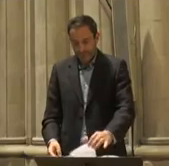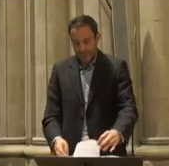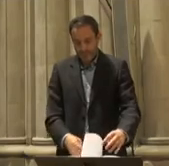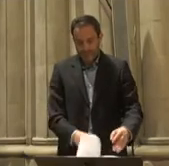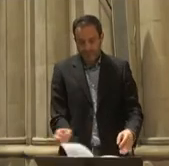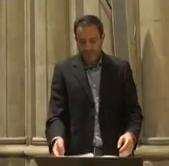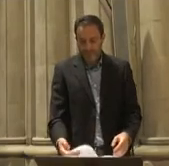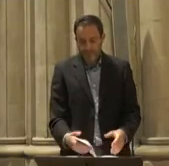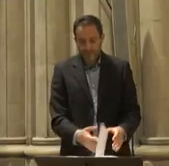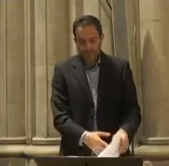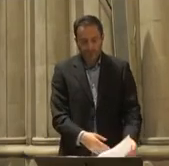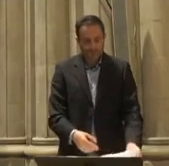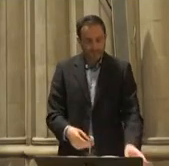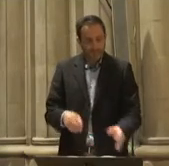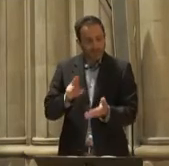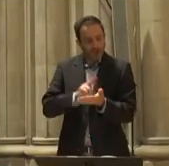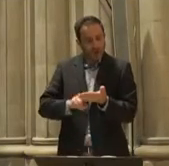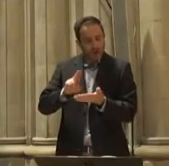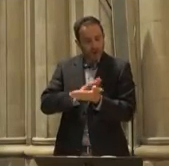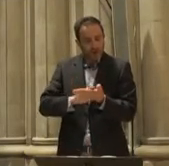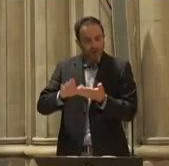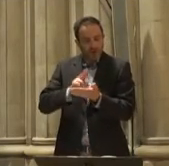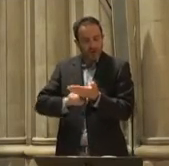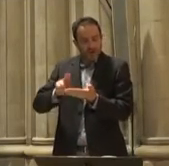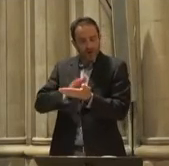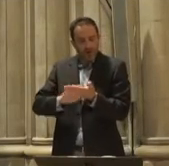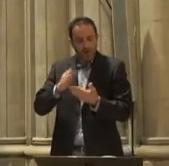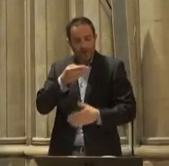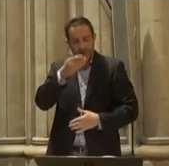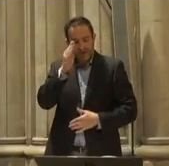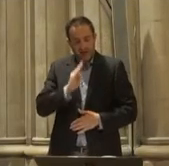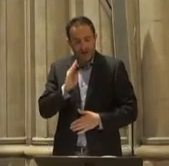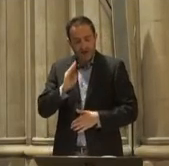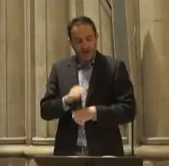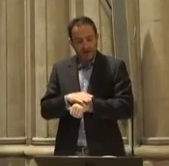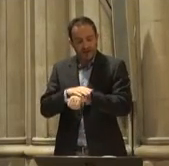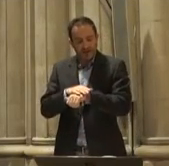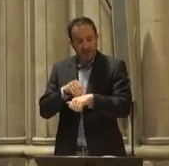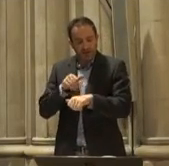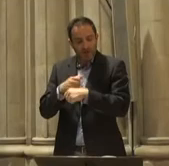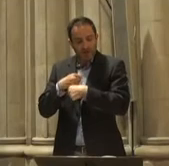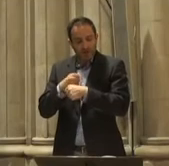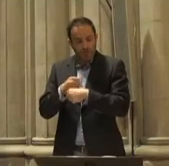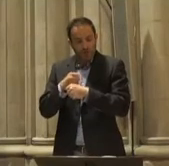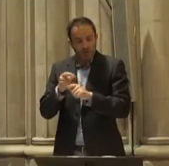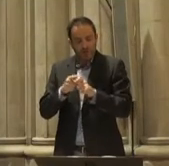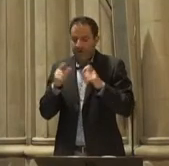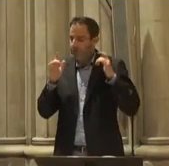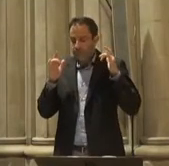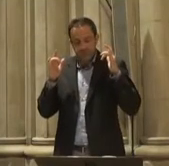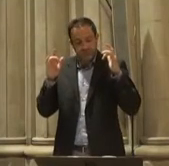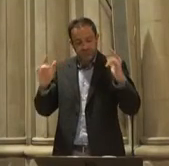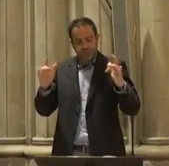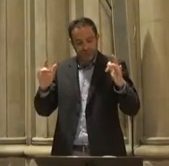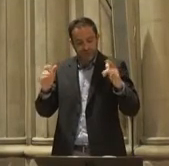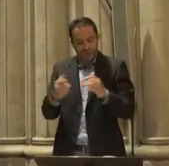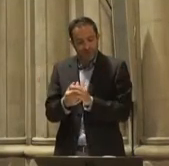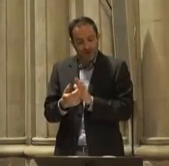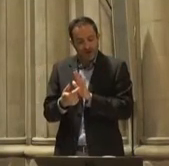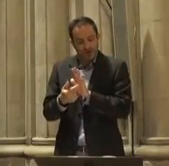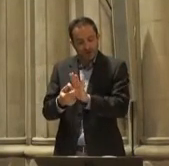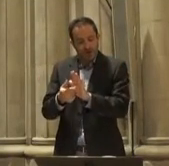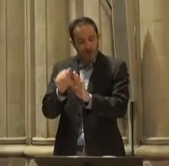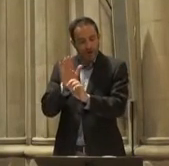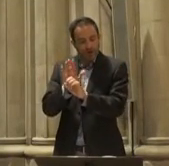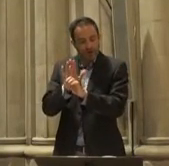Holy, holy, holy God, in calling forth creation from the void, revealing yourself